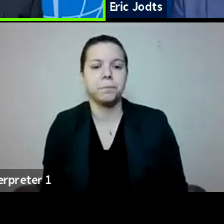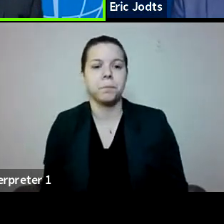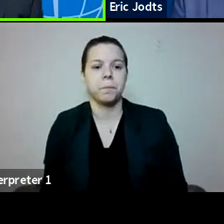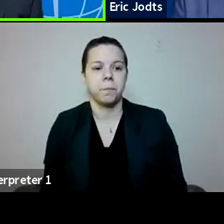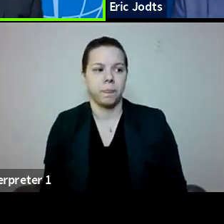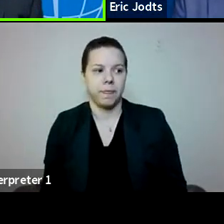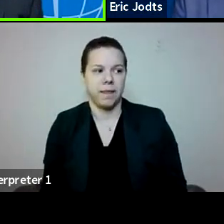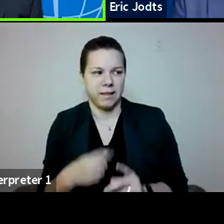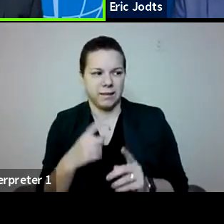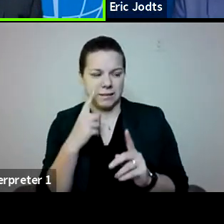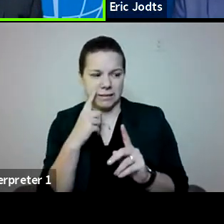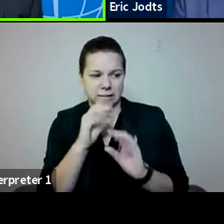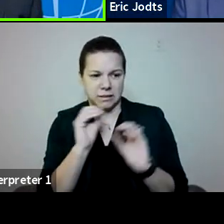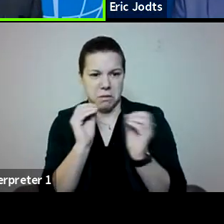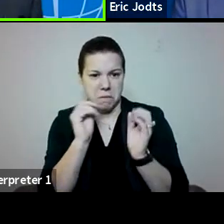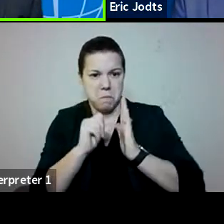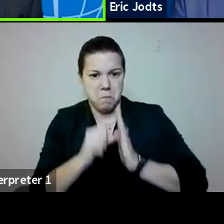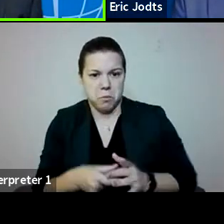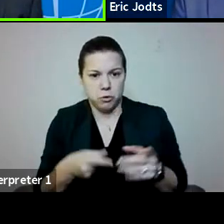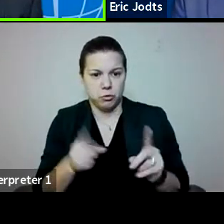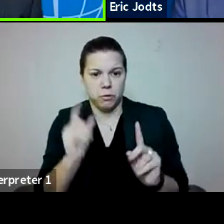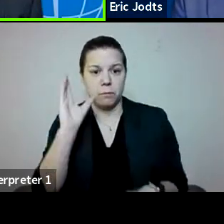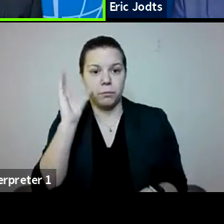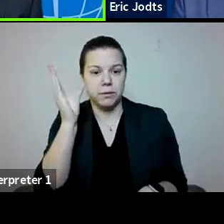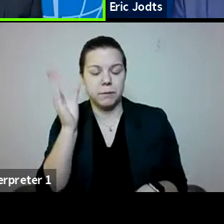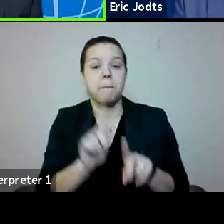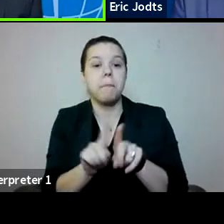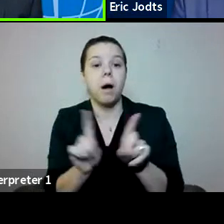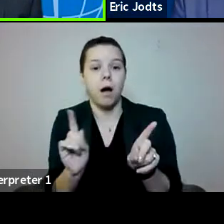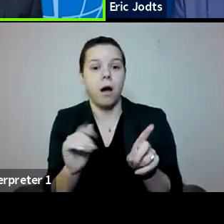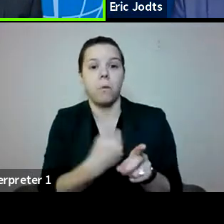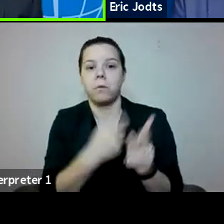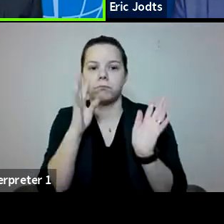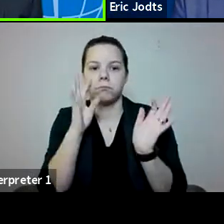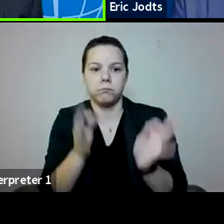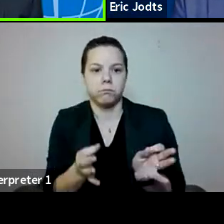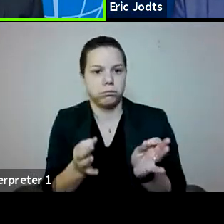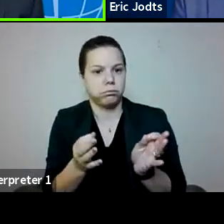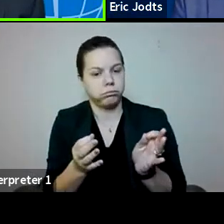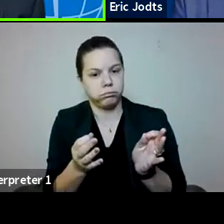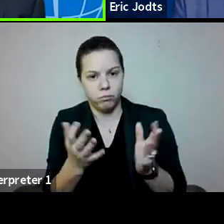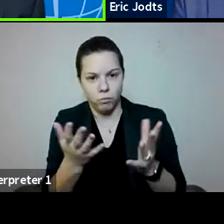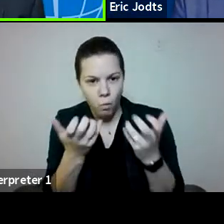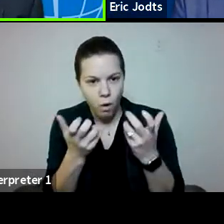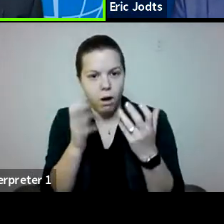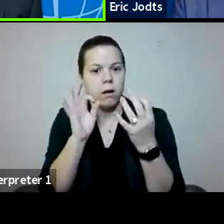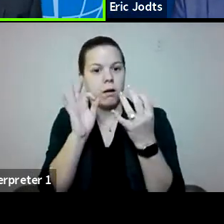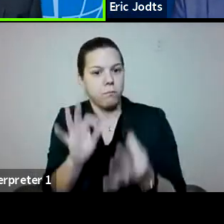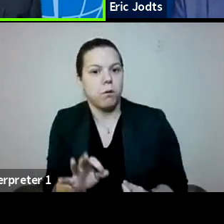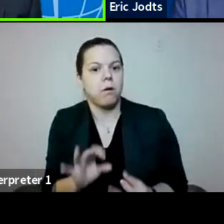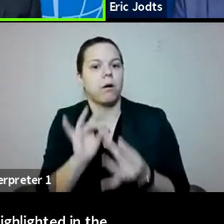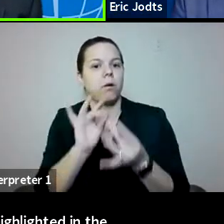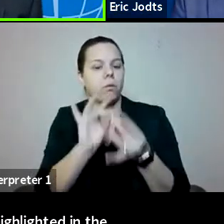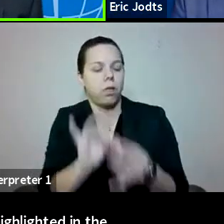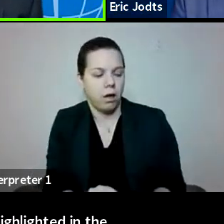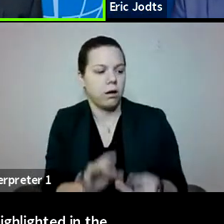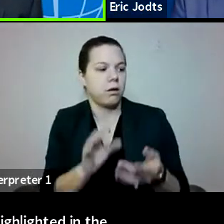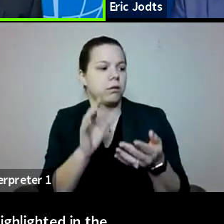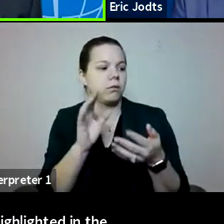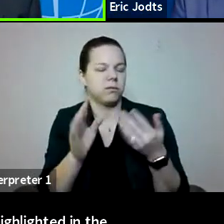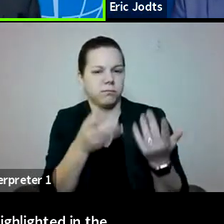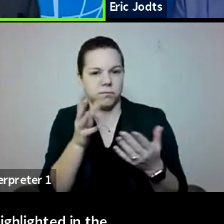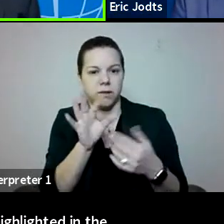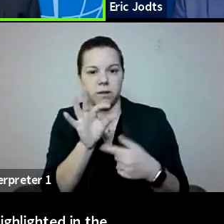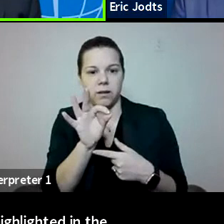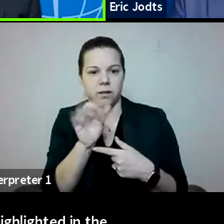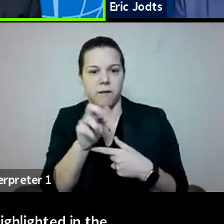that were highlighted in the presentation. But we certainly welcome input regarding the